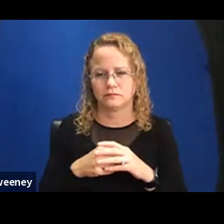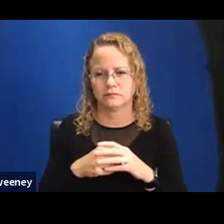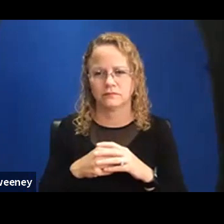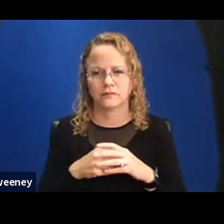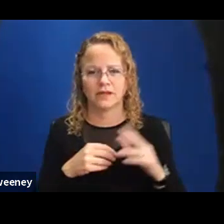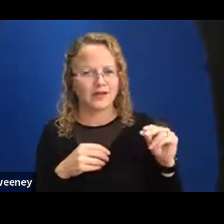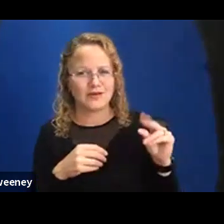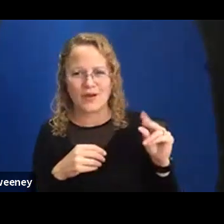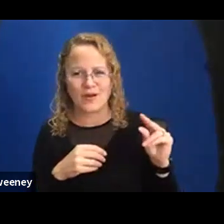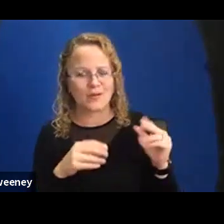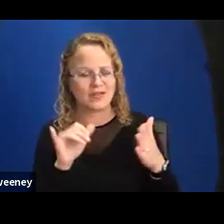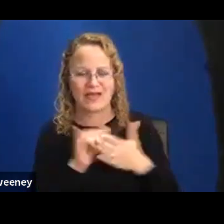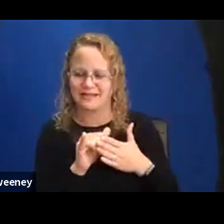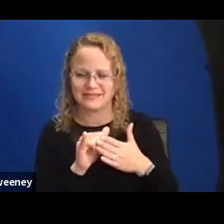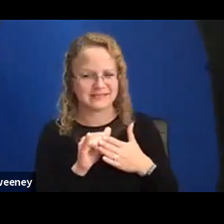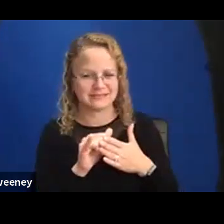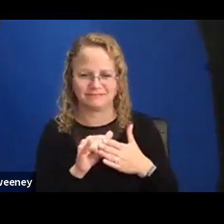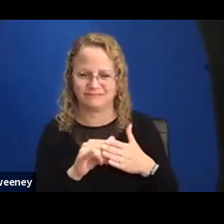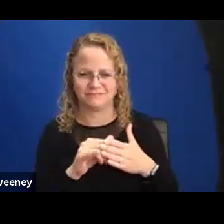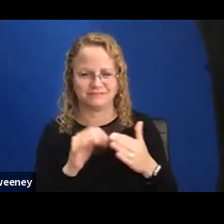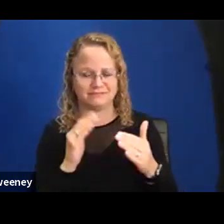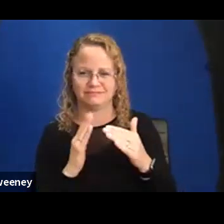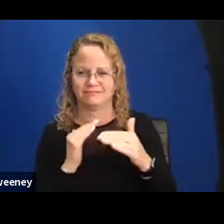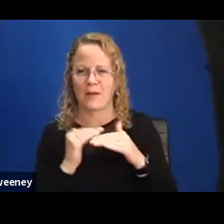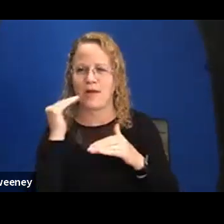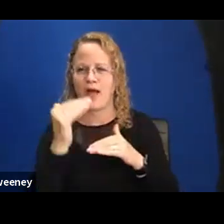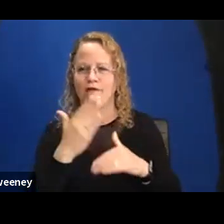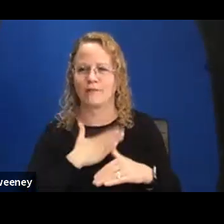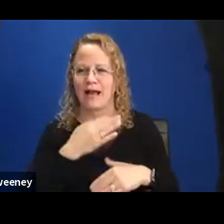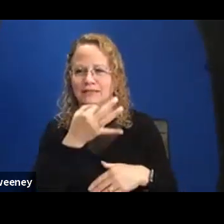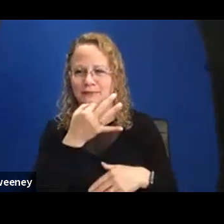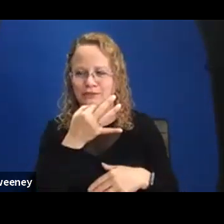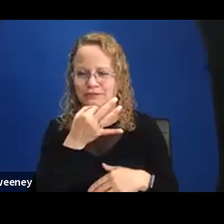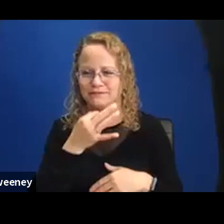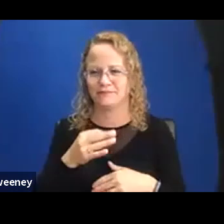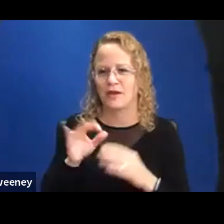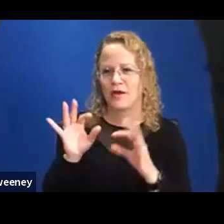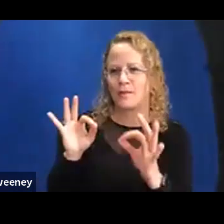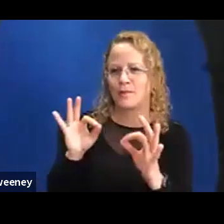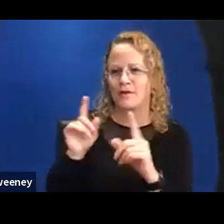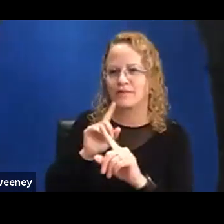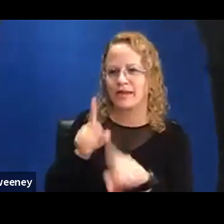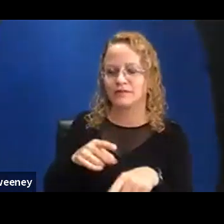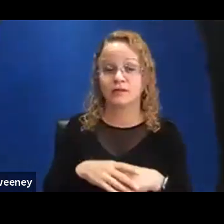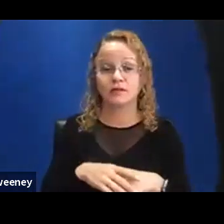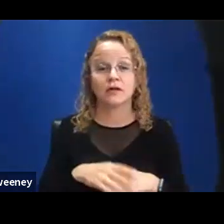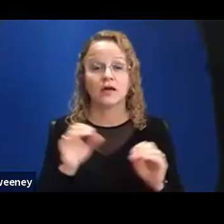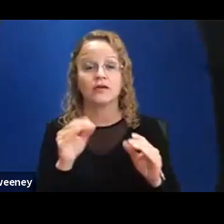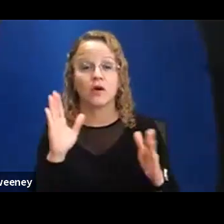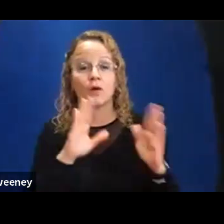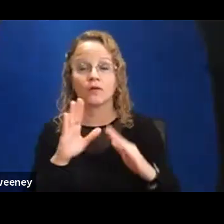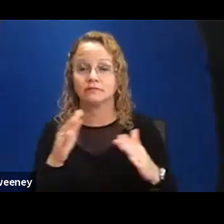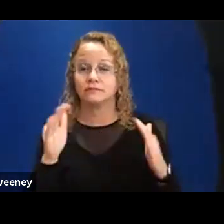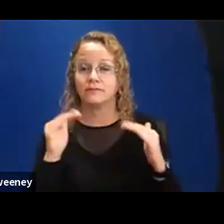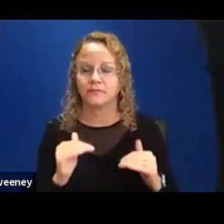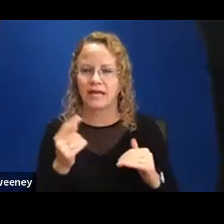No, that's way out of my expertise. Perfect answer, Dr. Lamb. No worries. Okay, so our next one